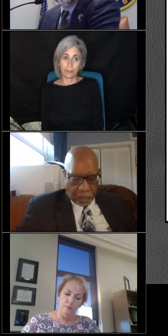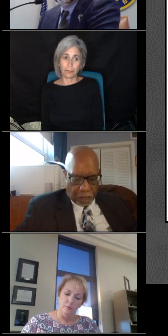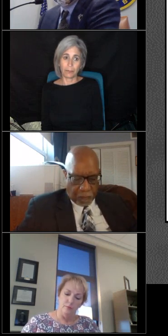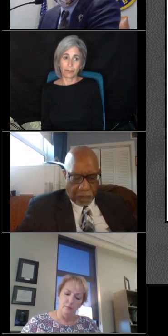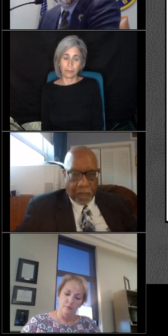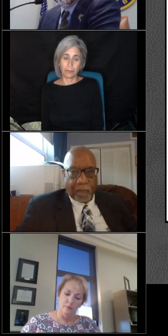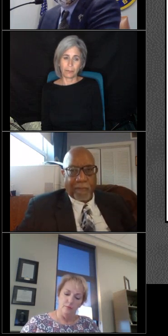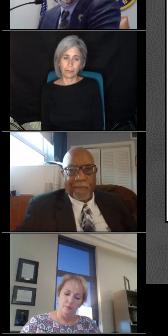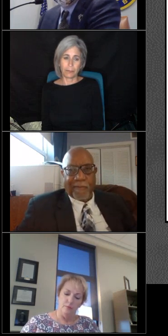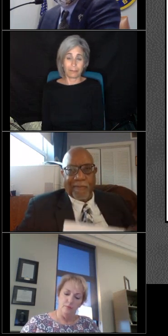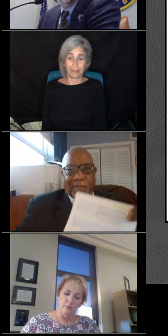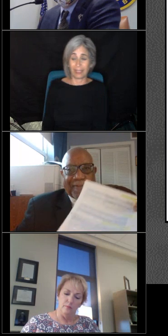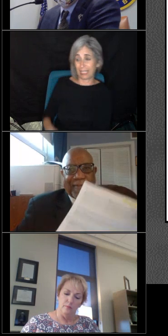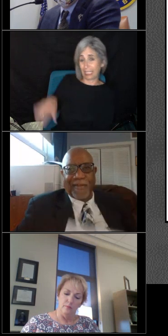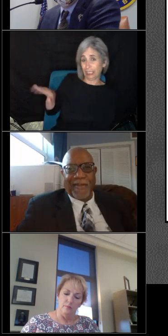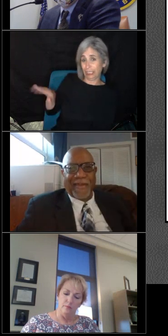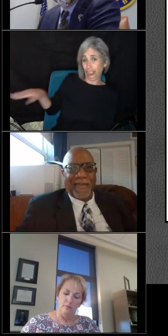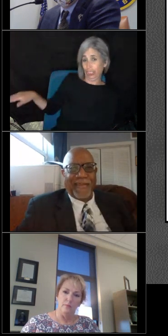Not yet.